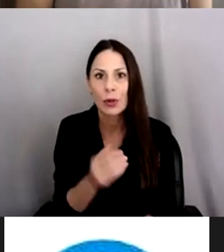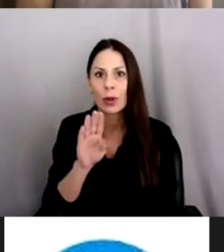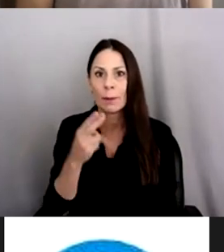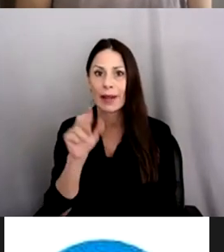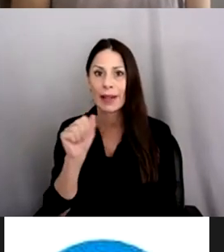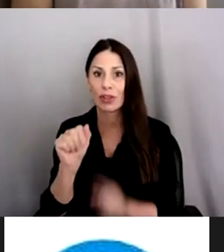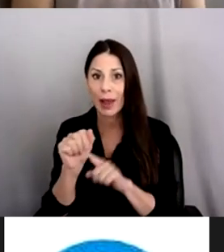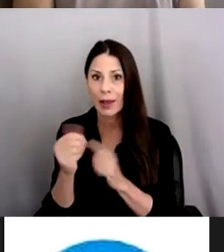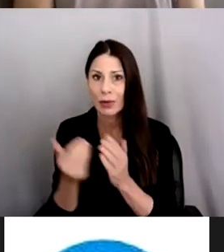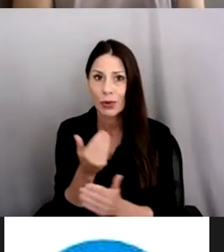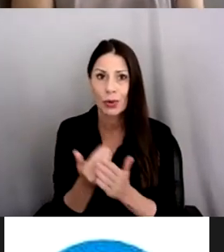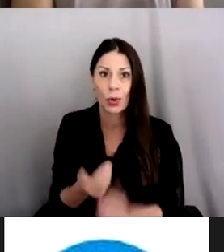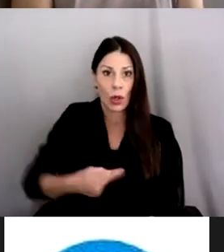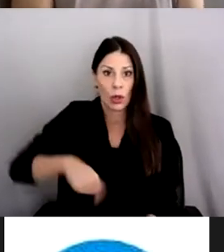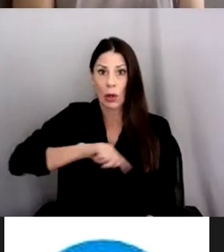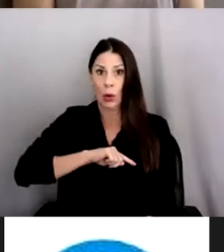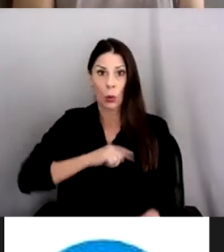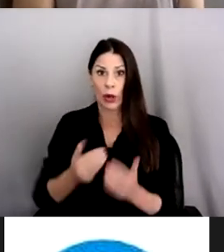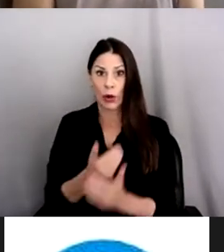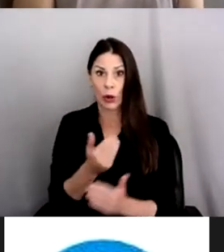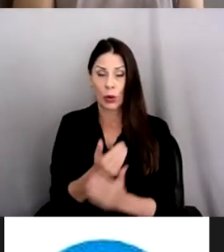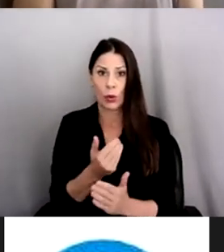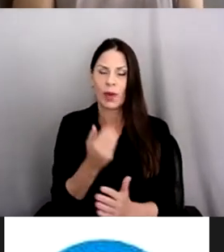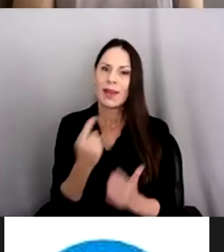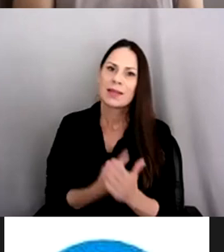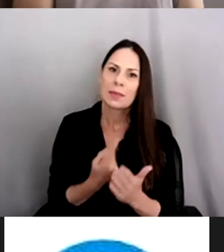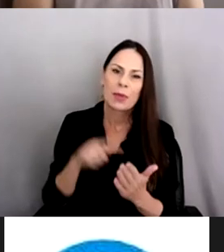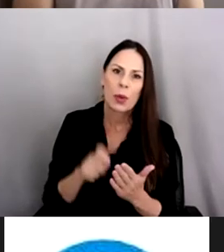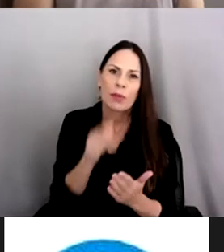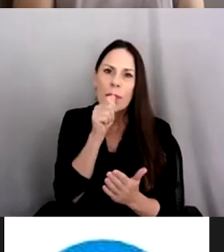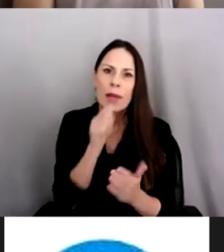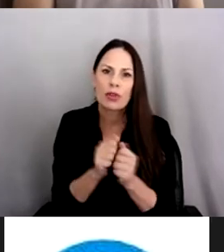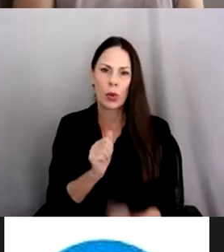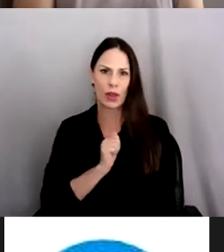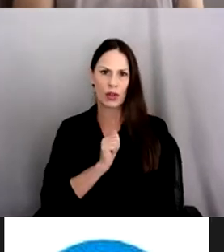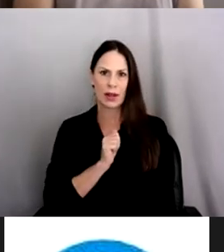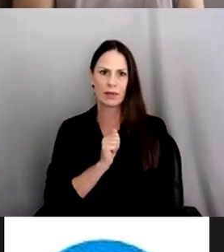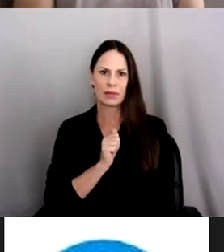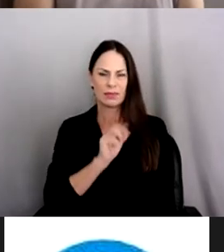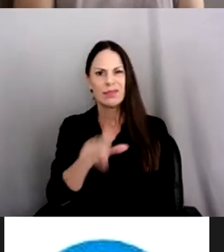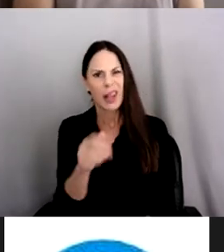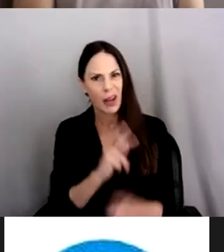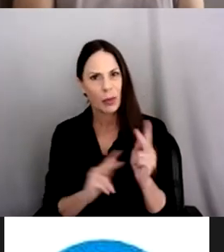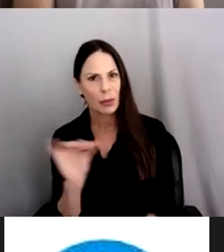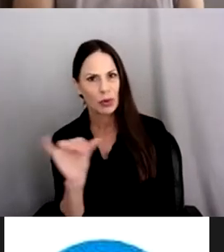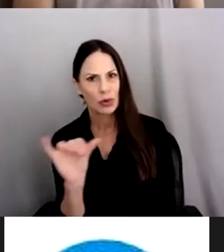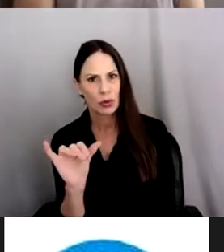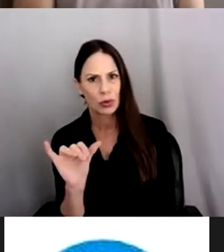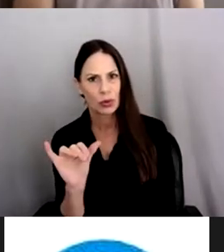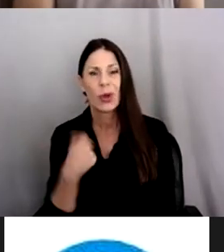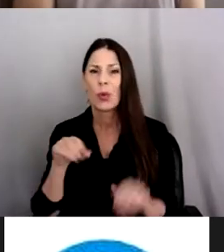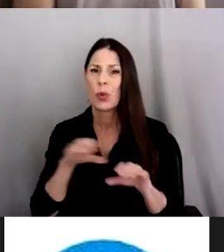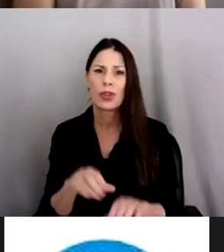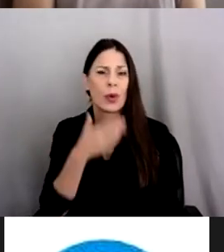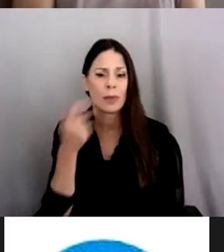new. And so sometimes we have to just be patient with ourselves and others, you know, and we're doing the best that we can with